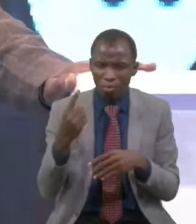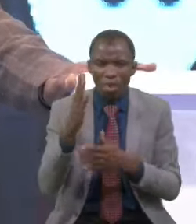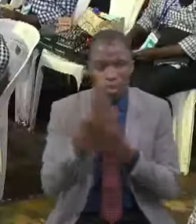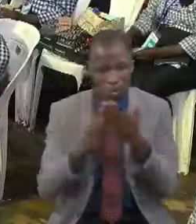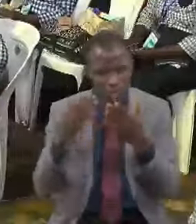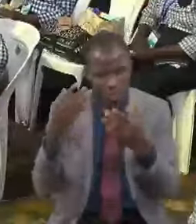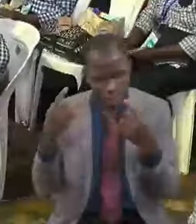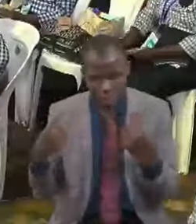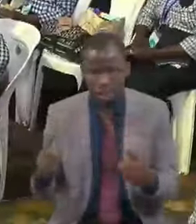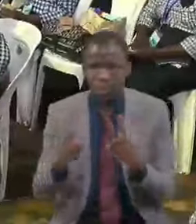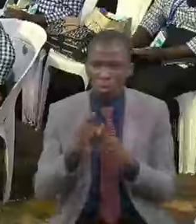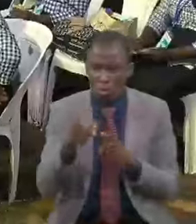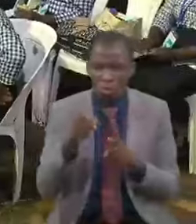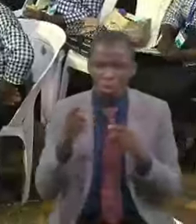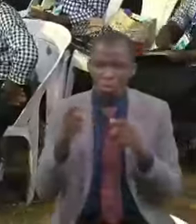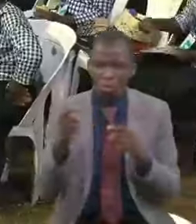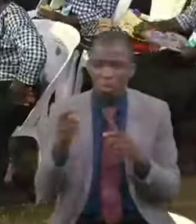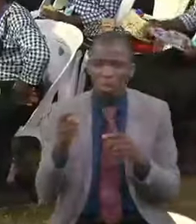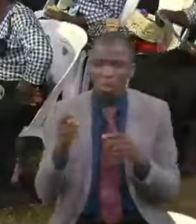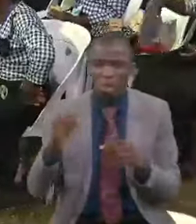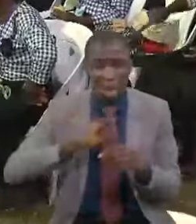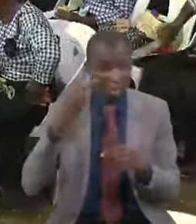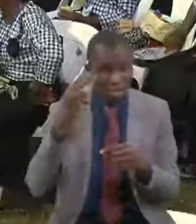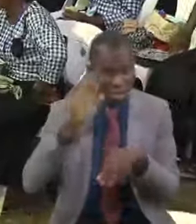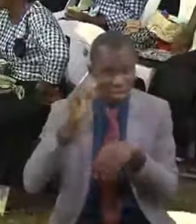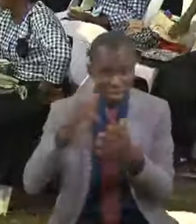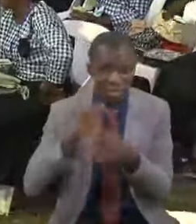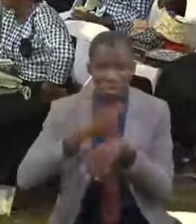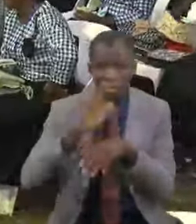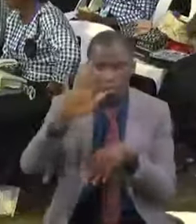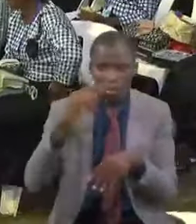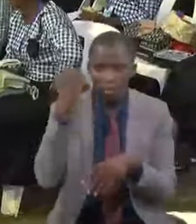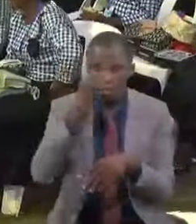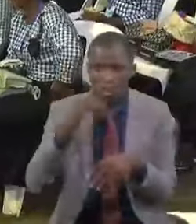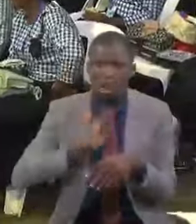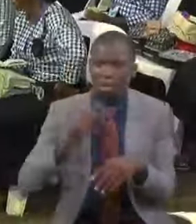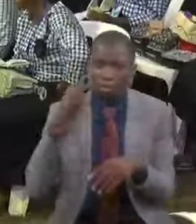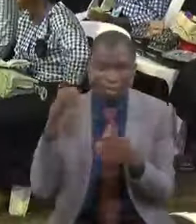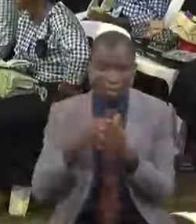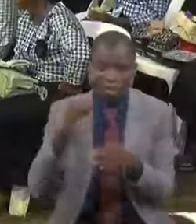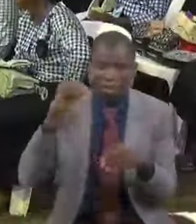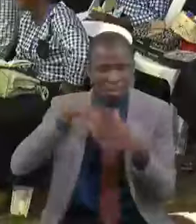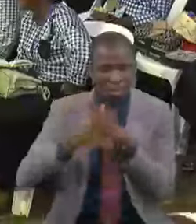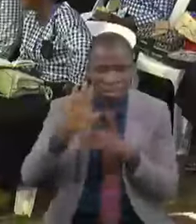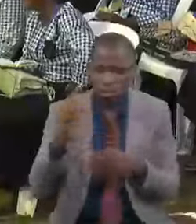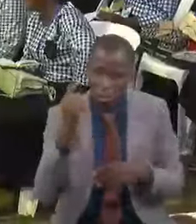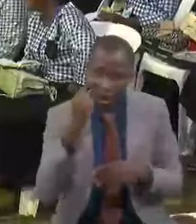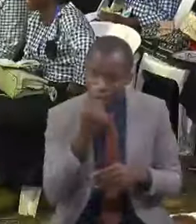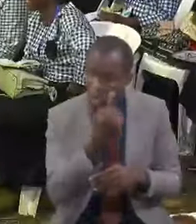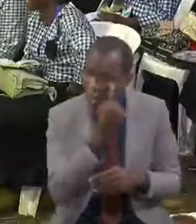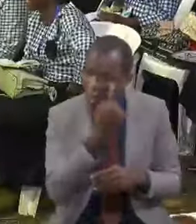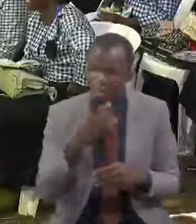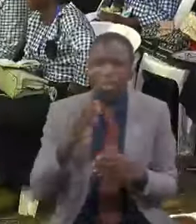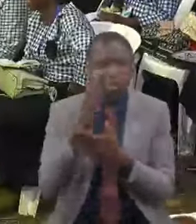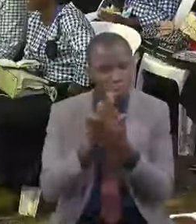know. I see it on your face. I said, I see it in your eyeball.